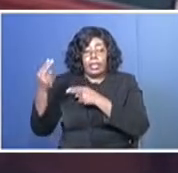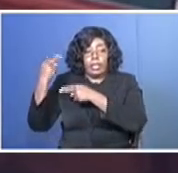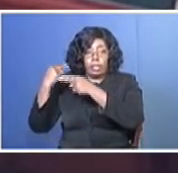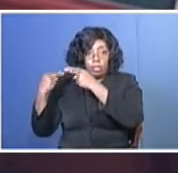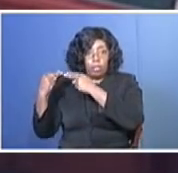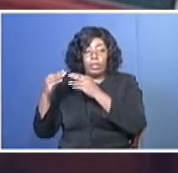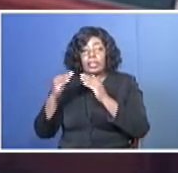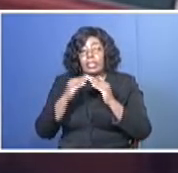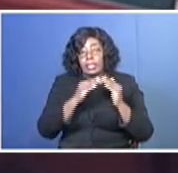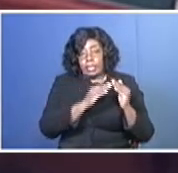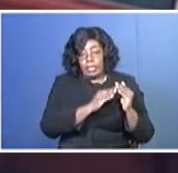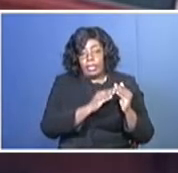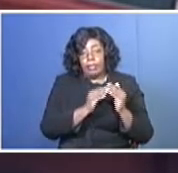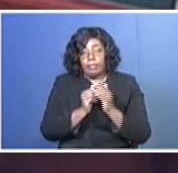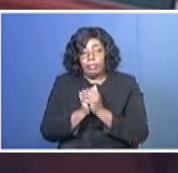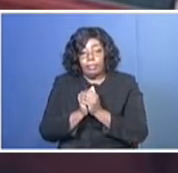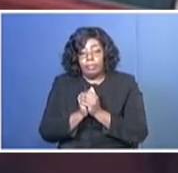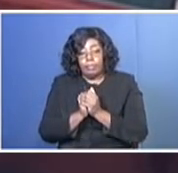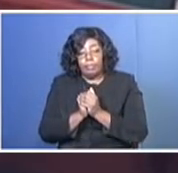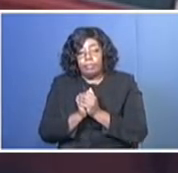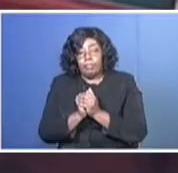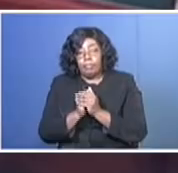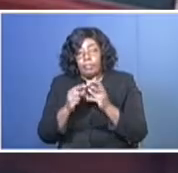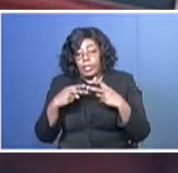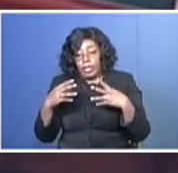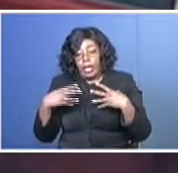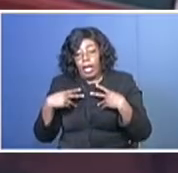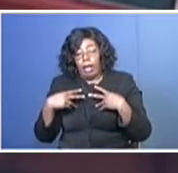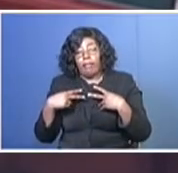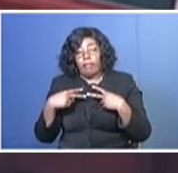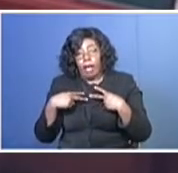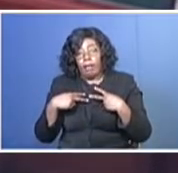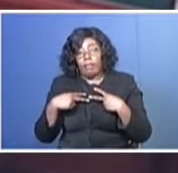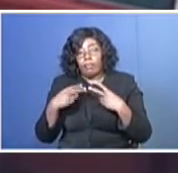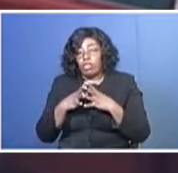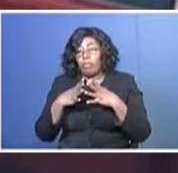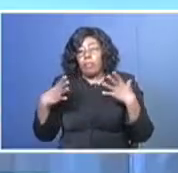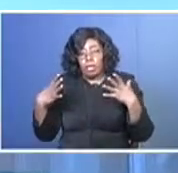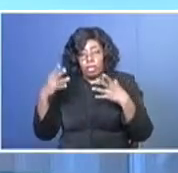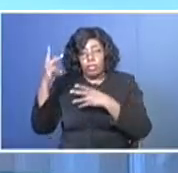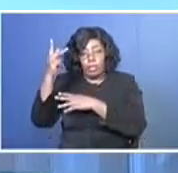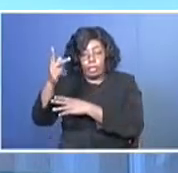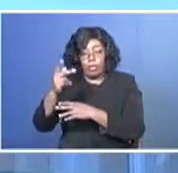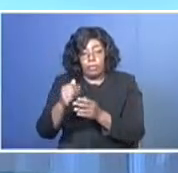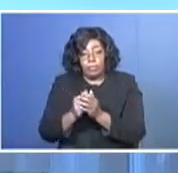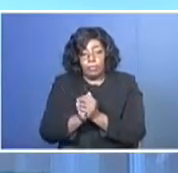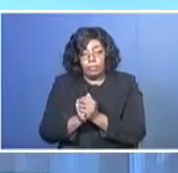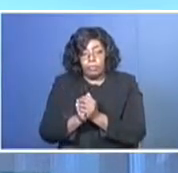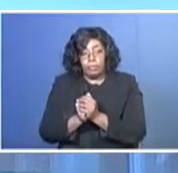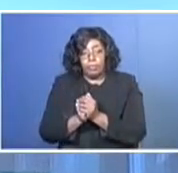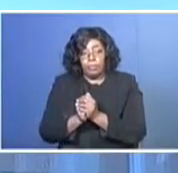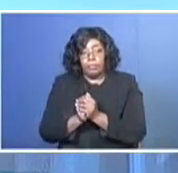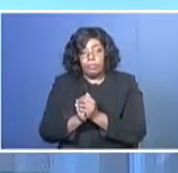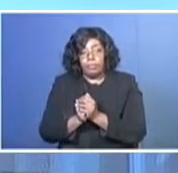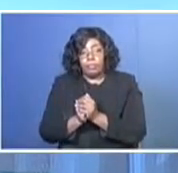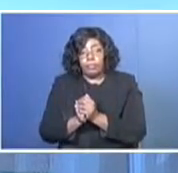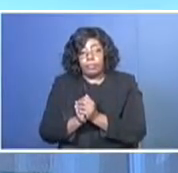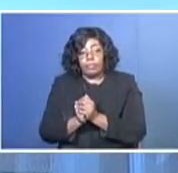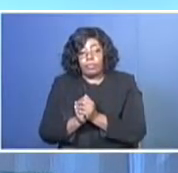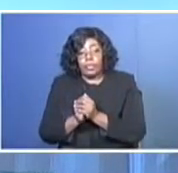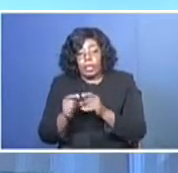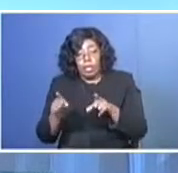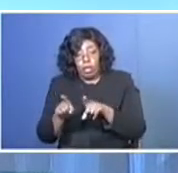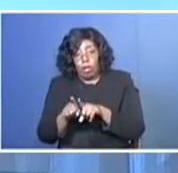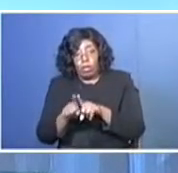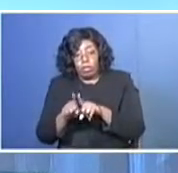city that has so much potential. Well, while on his feet, the Killarney MP